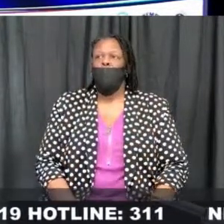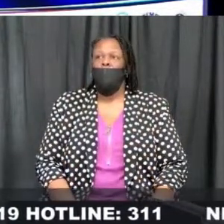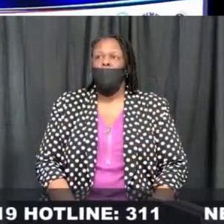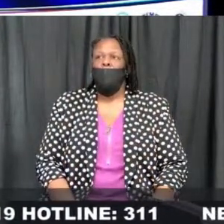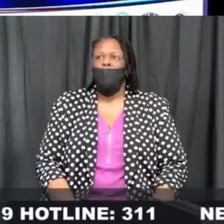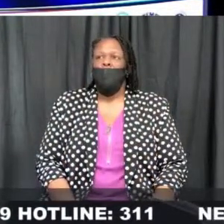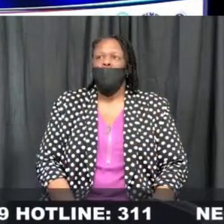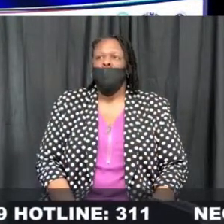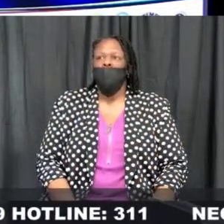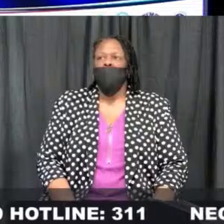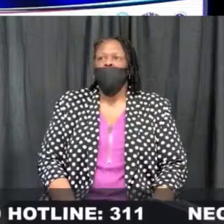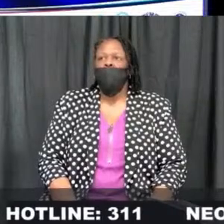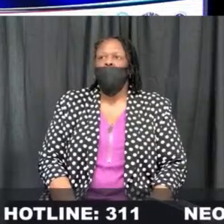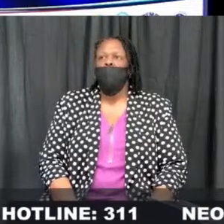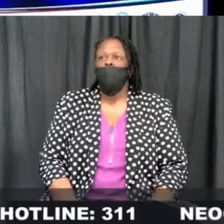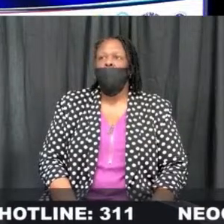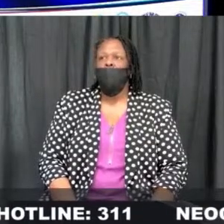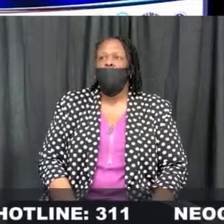Thank you, Leslie.